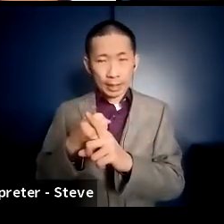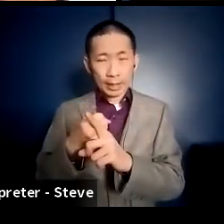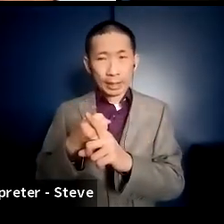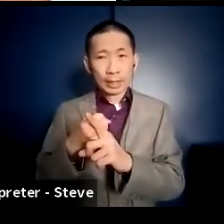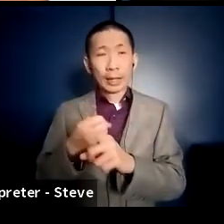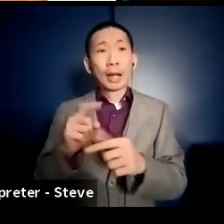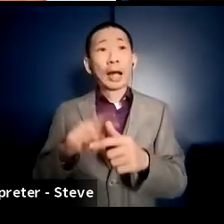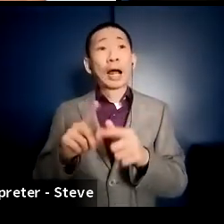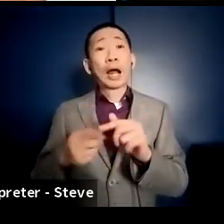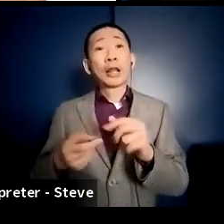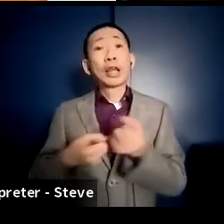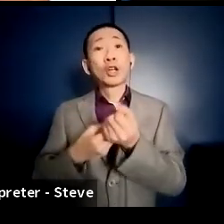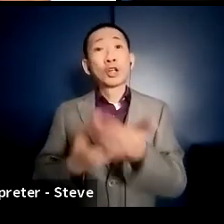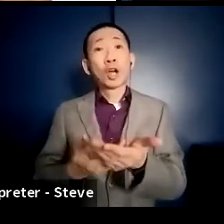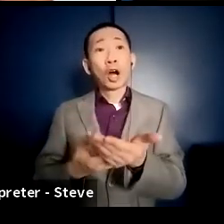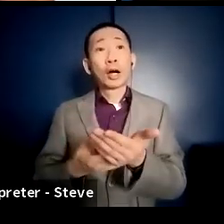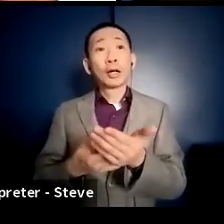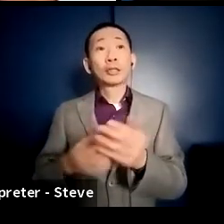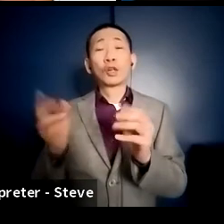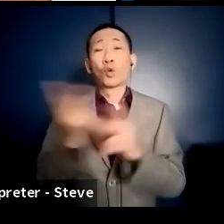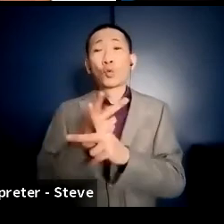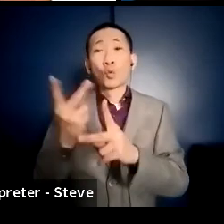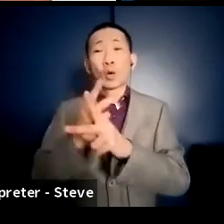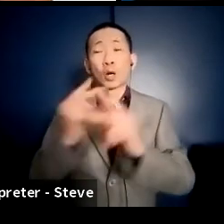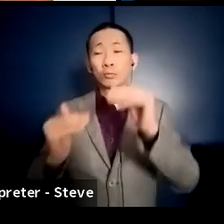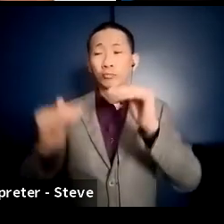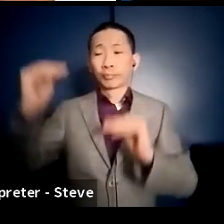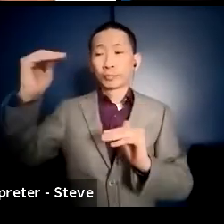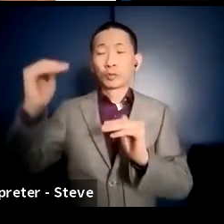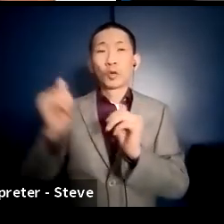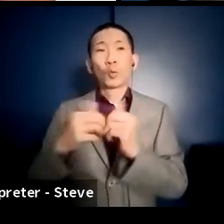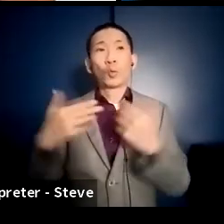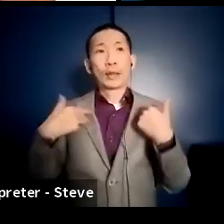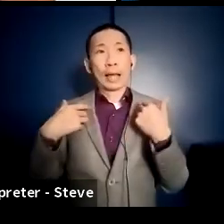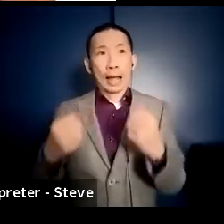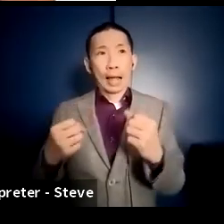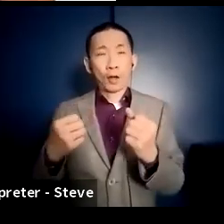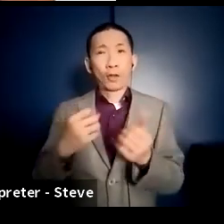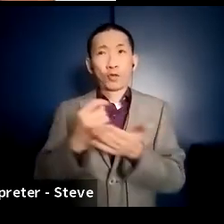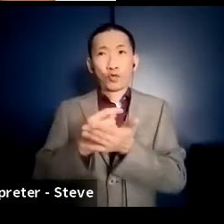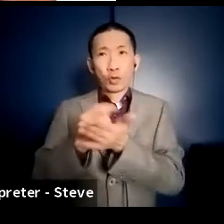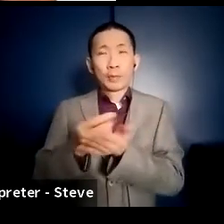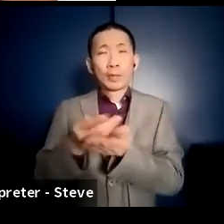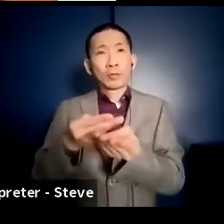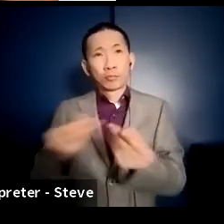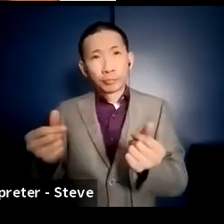up inequities in health disparities as well.